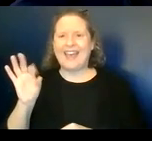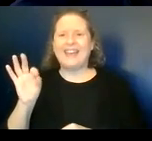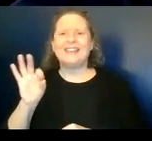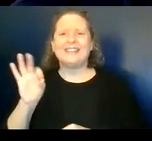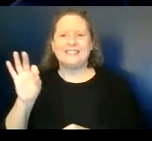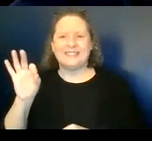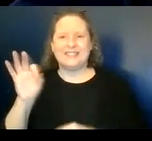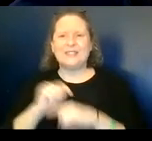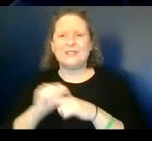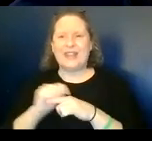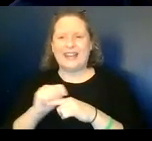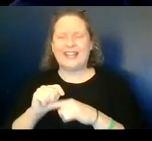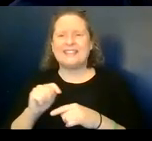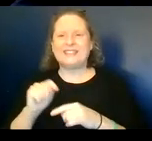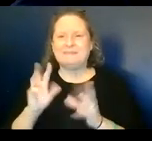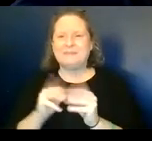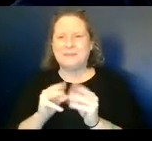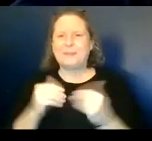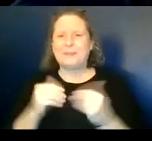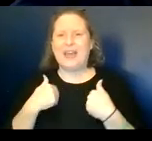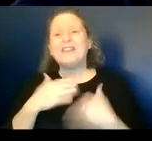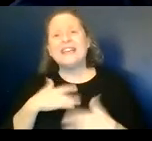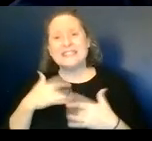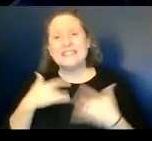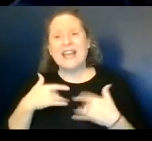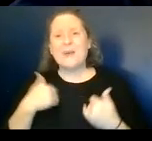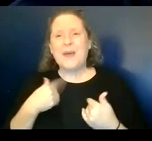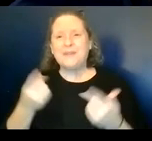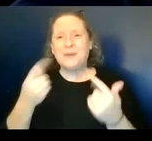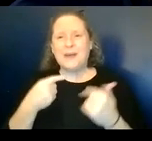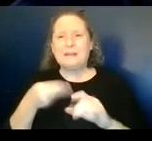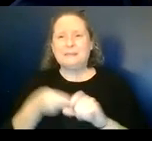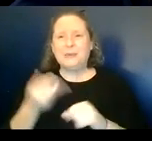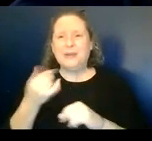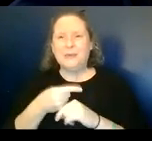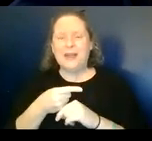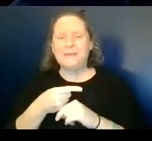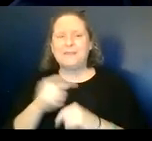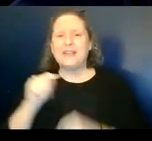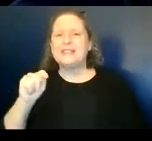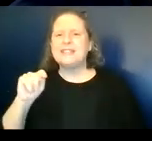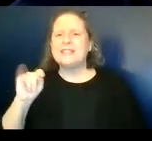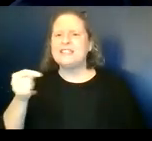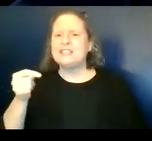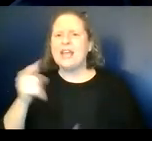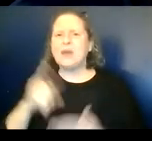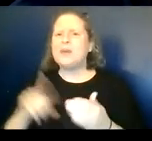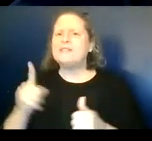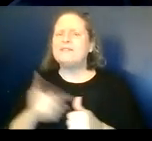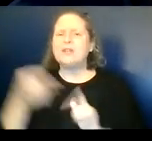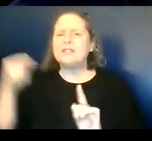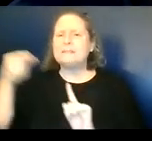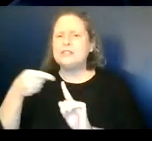excited to have you all here with us. Okay, TJ, why don't you tell us what our first objective is?